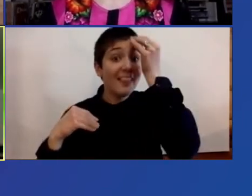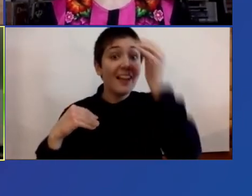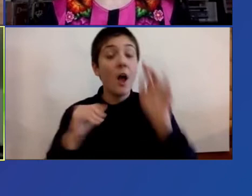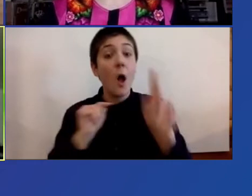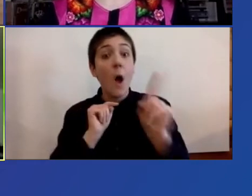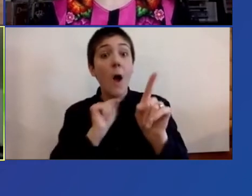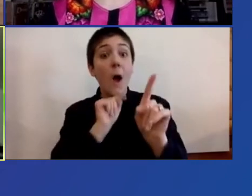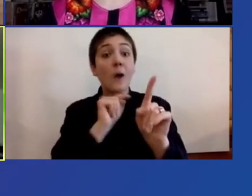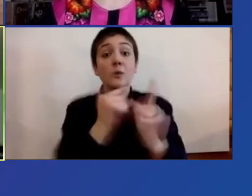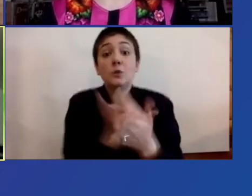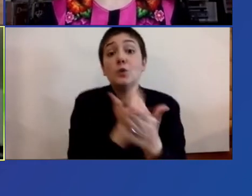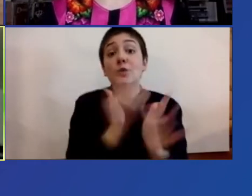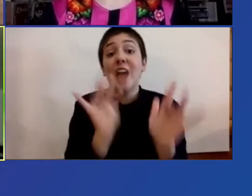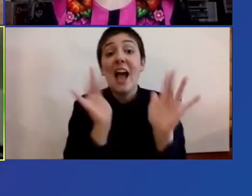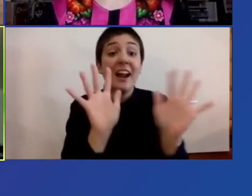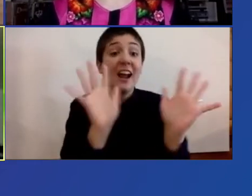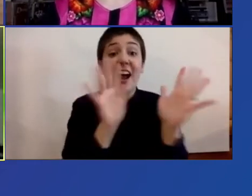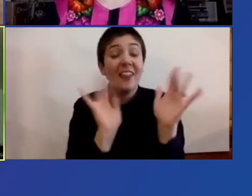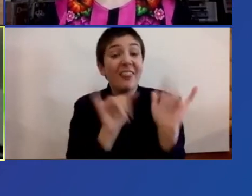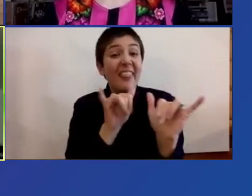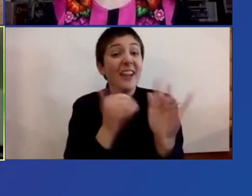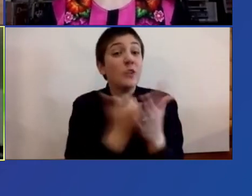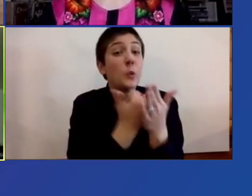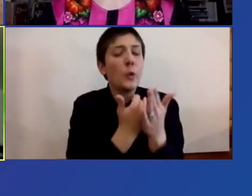and interesting, but actually sacred.